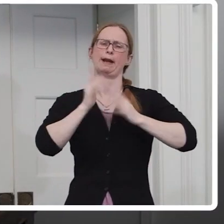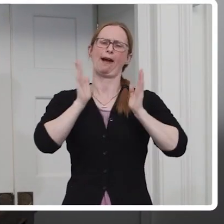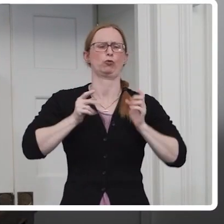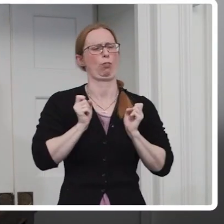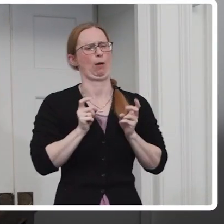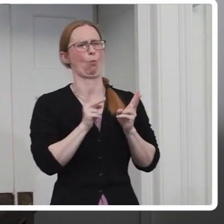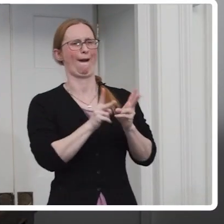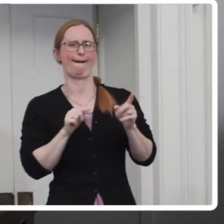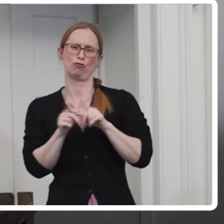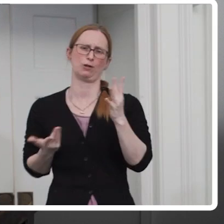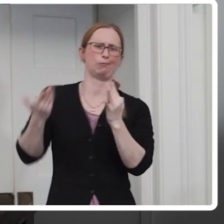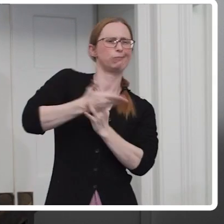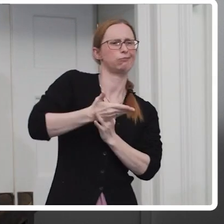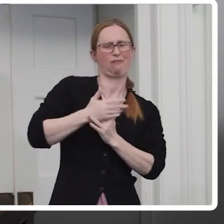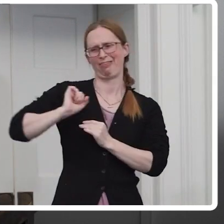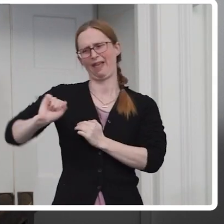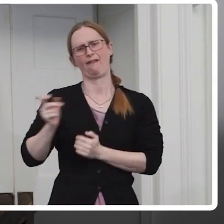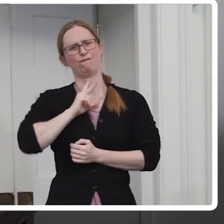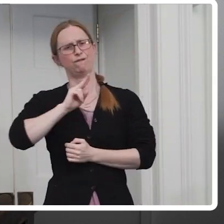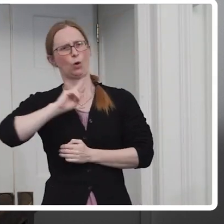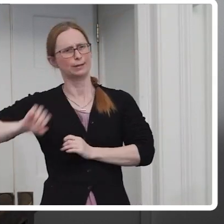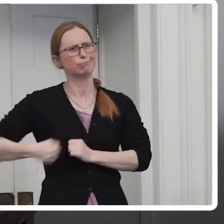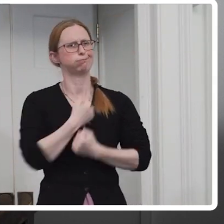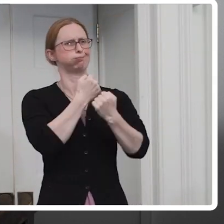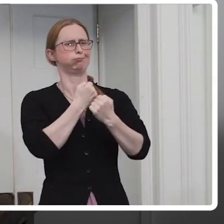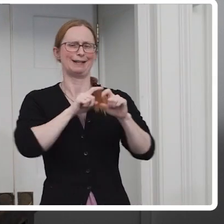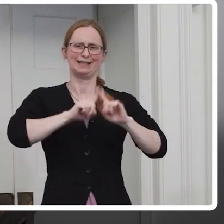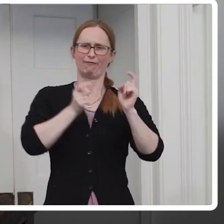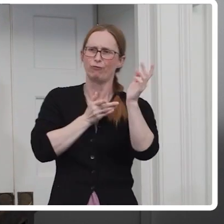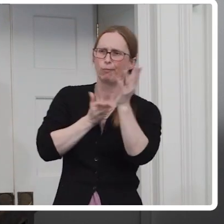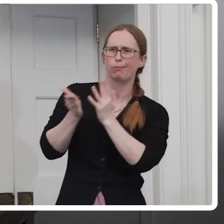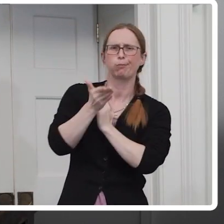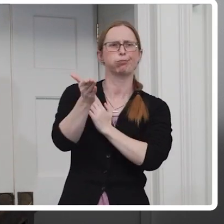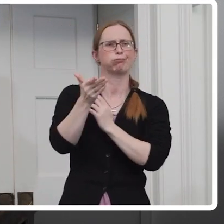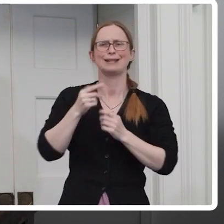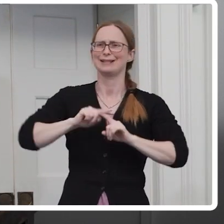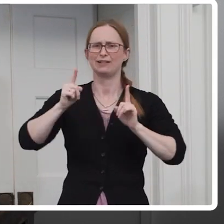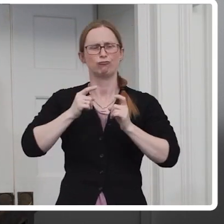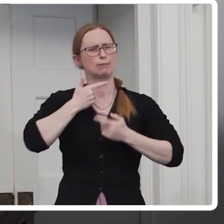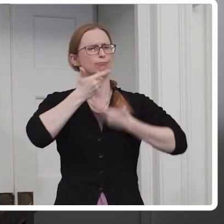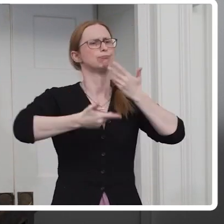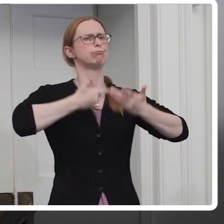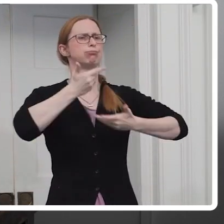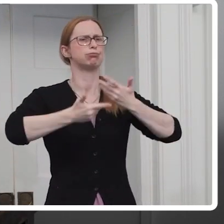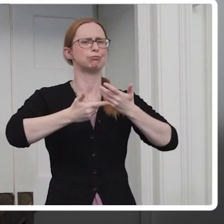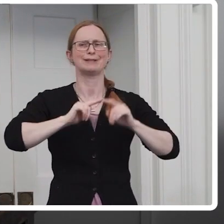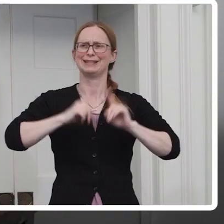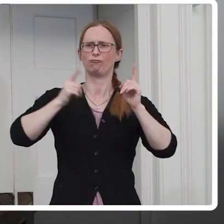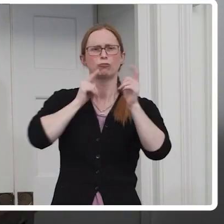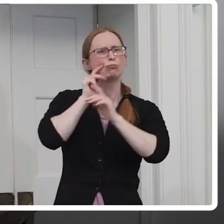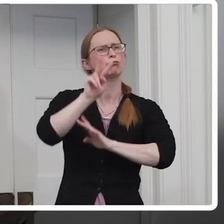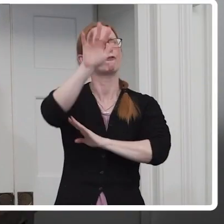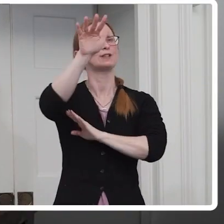of storytelling and using their own strength of voice to portray these alternative visions or kind of